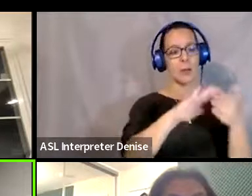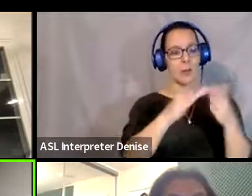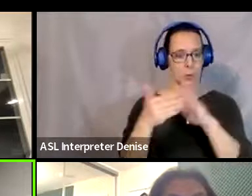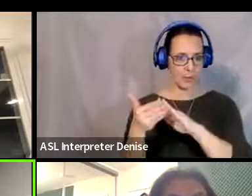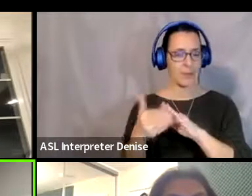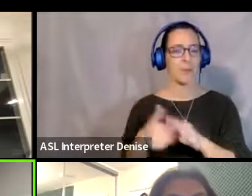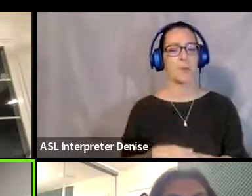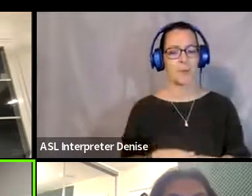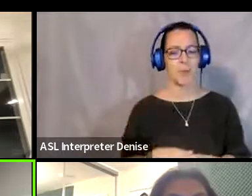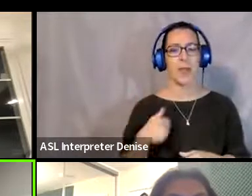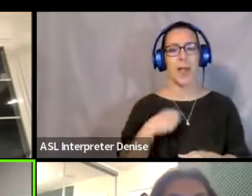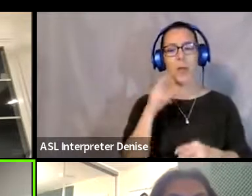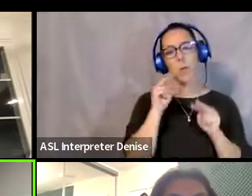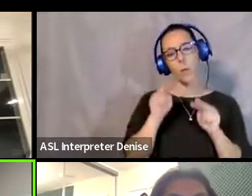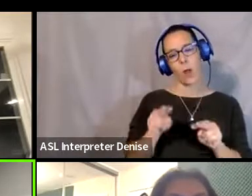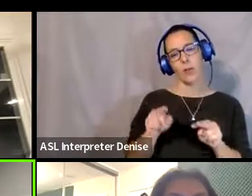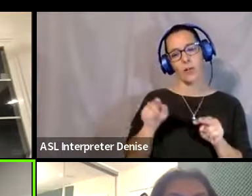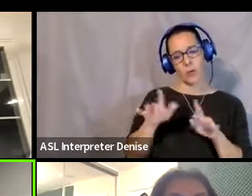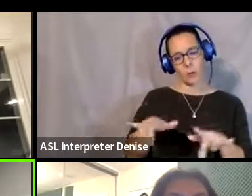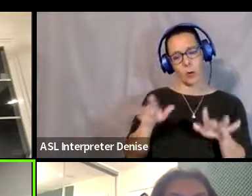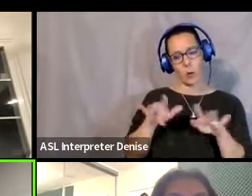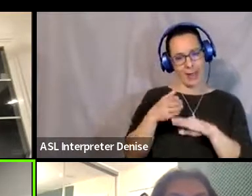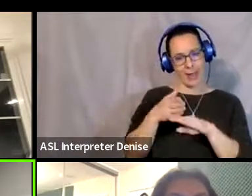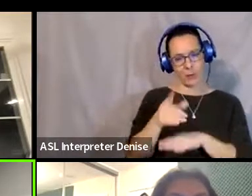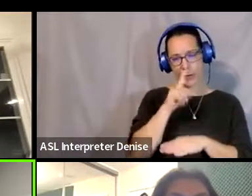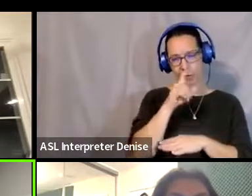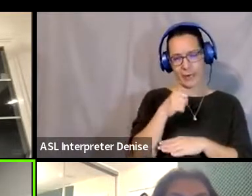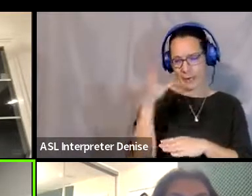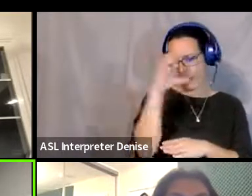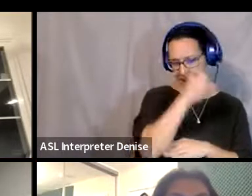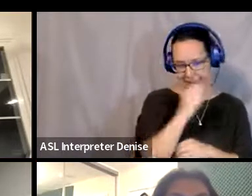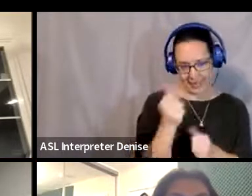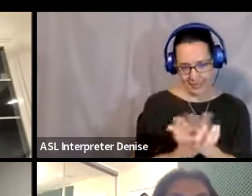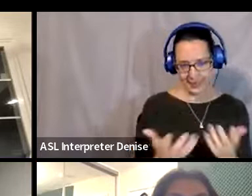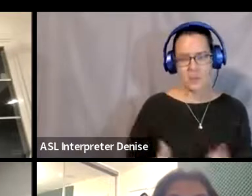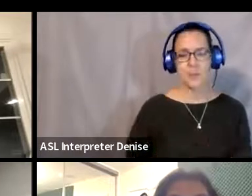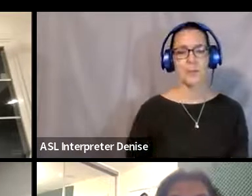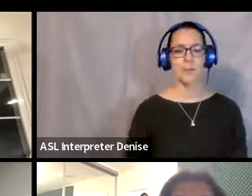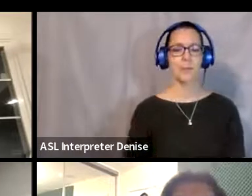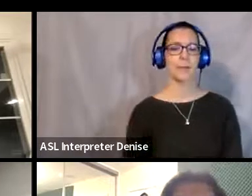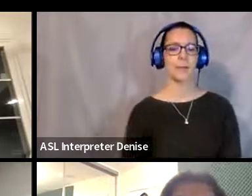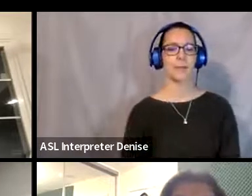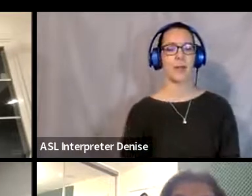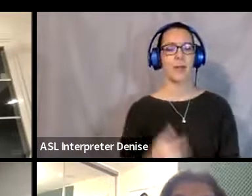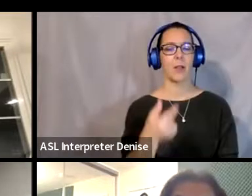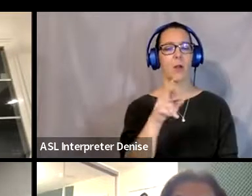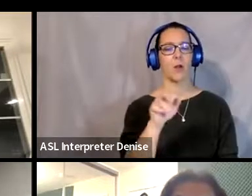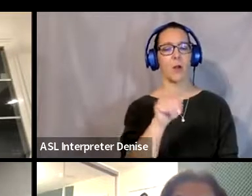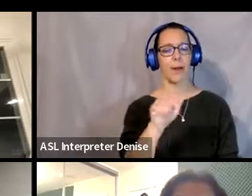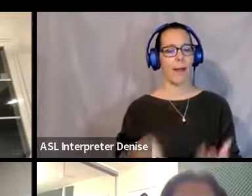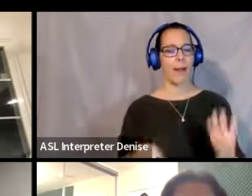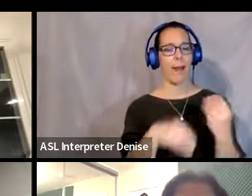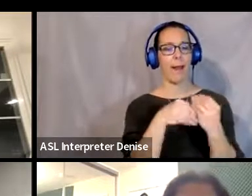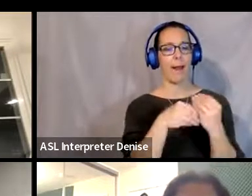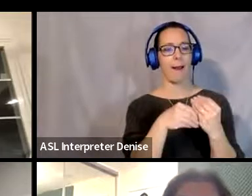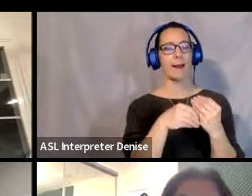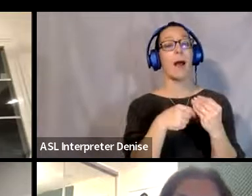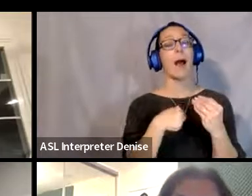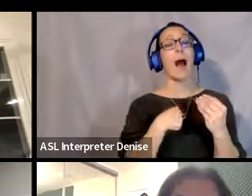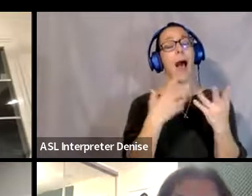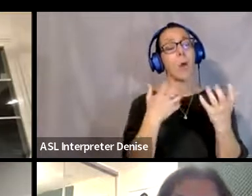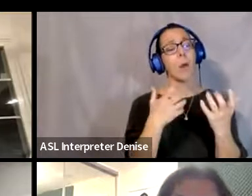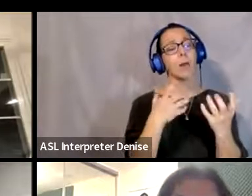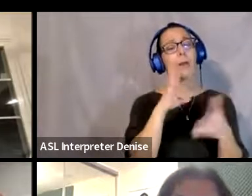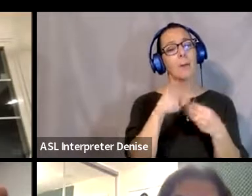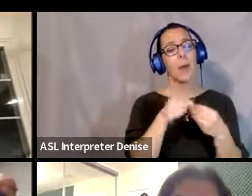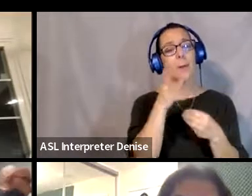I'll watch the recording of this afterwards too, to make sure I didn't miss any of that. Thank you. Yeah, I just wanted to chime in if I can too about parent universities, and